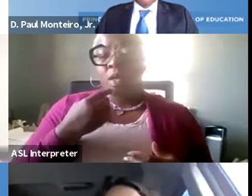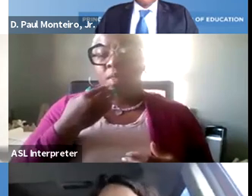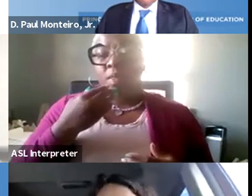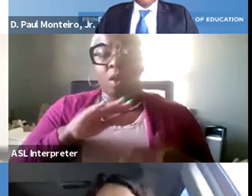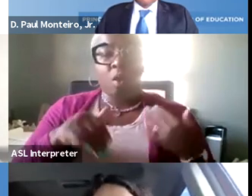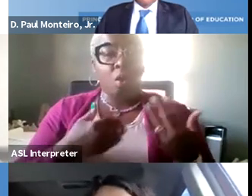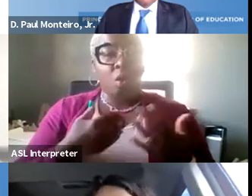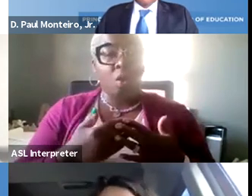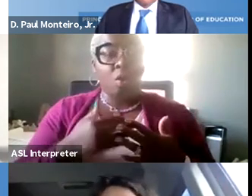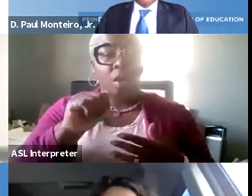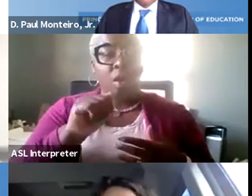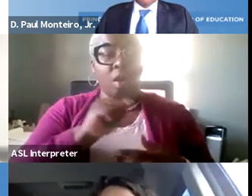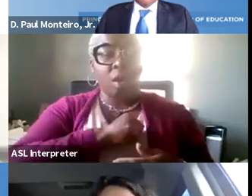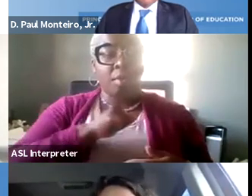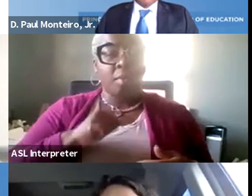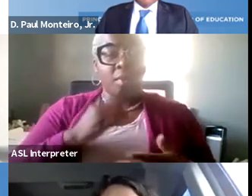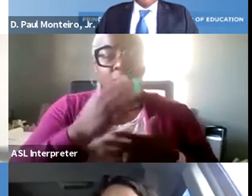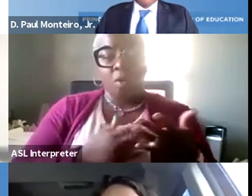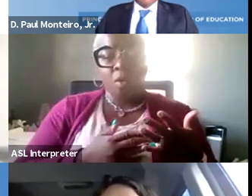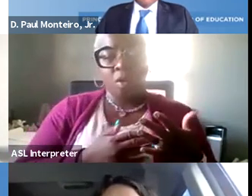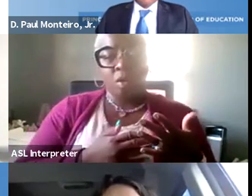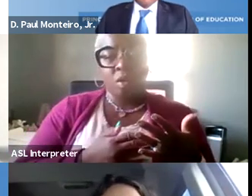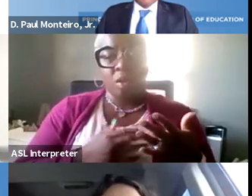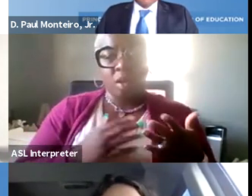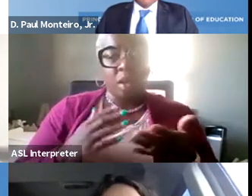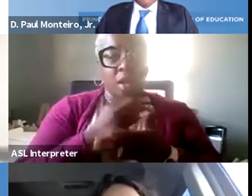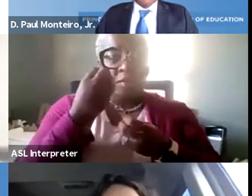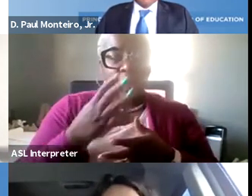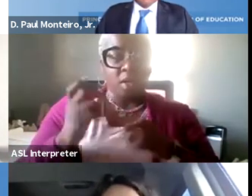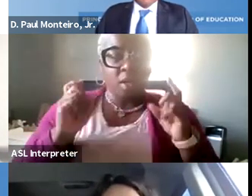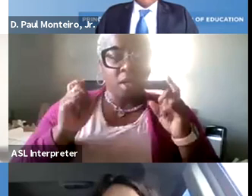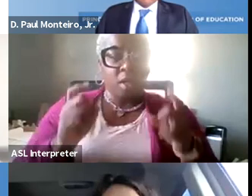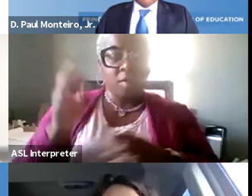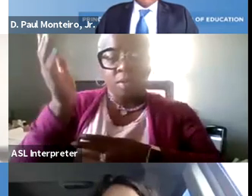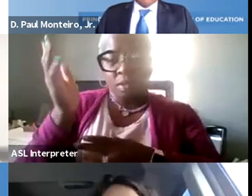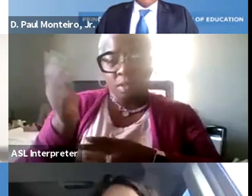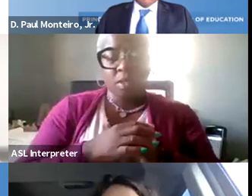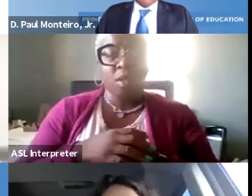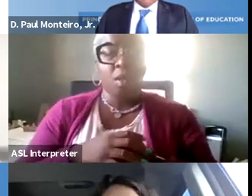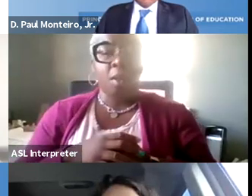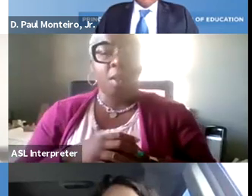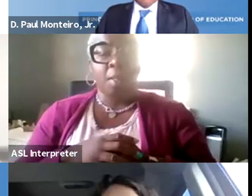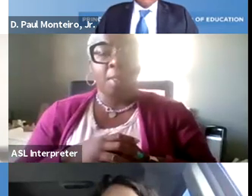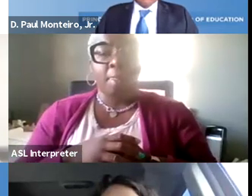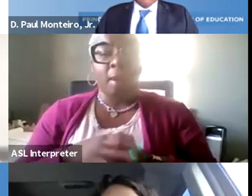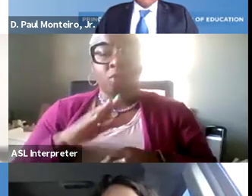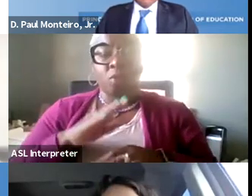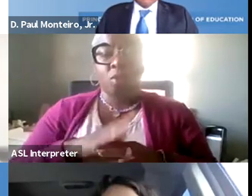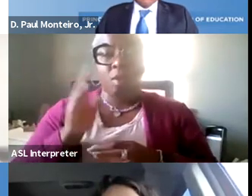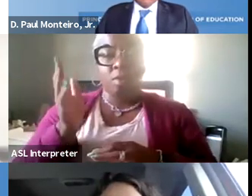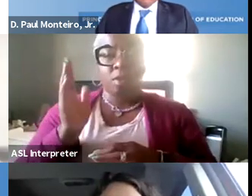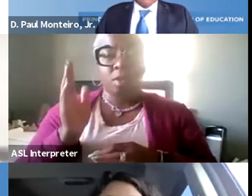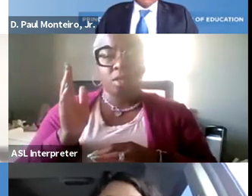all of the administration's portion in regards to gathering the information and giving a presentation. I was on the presentation